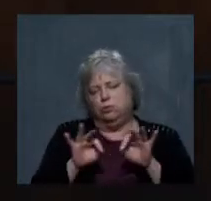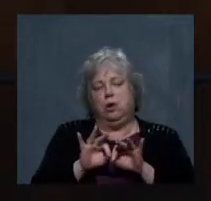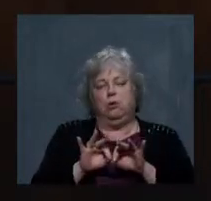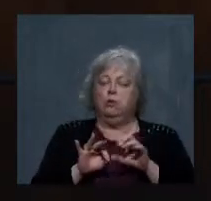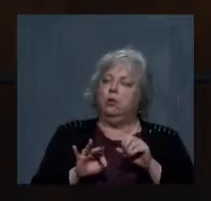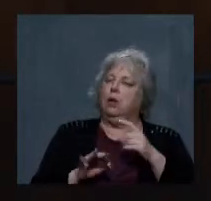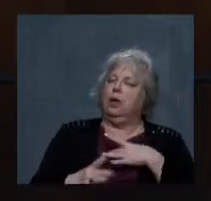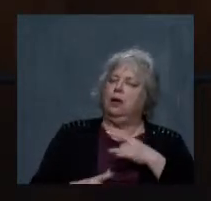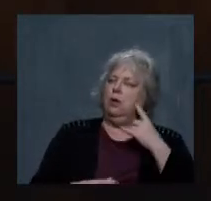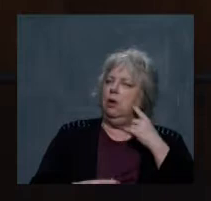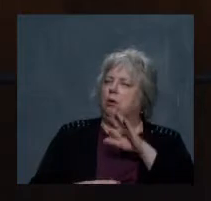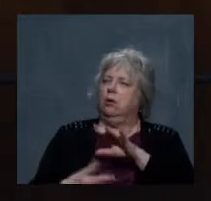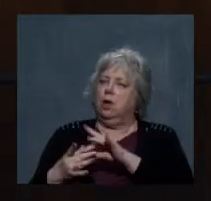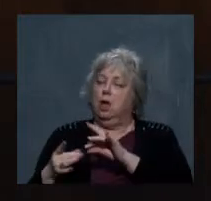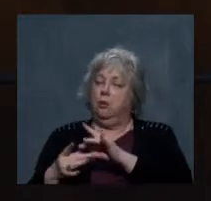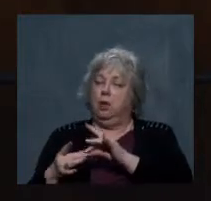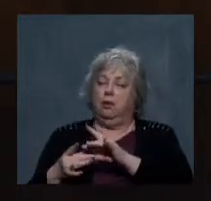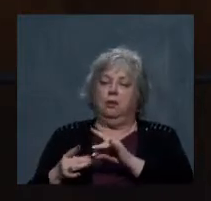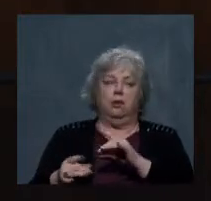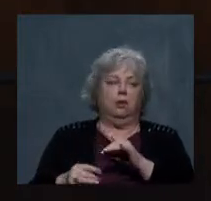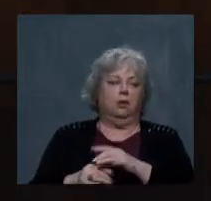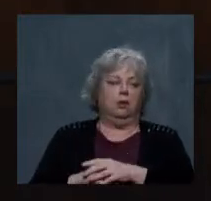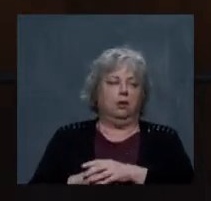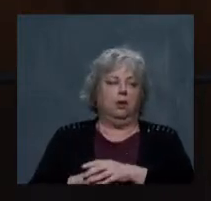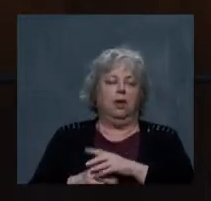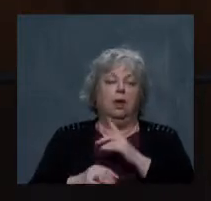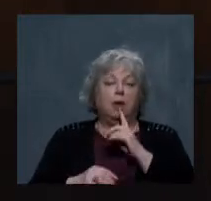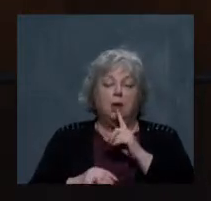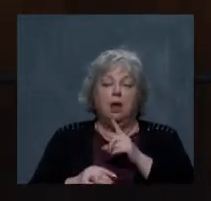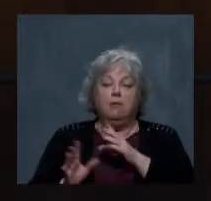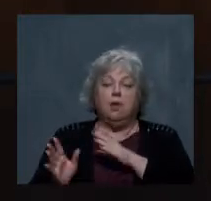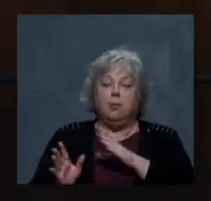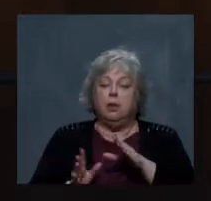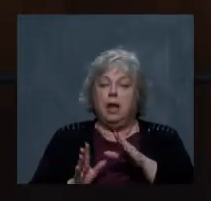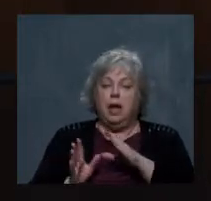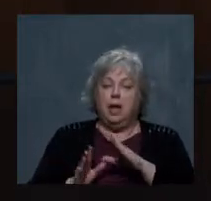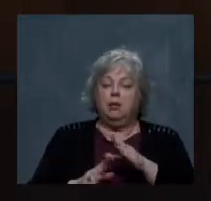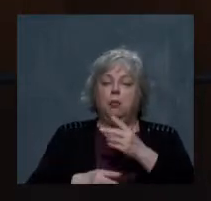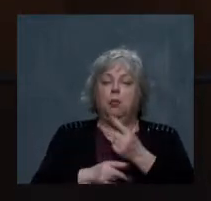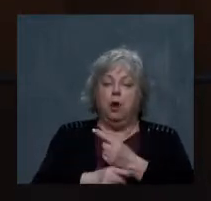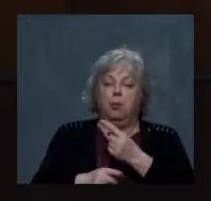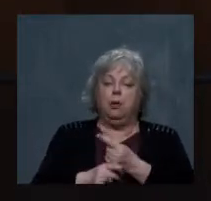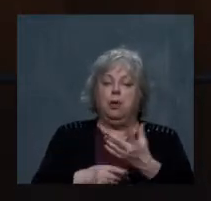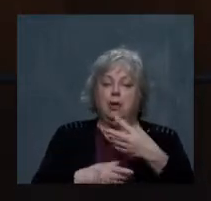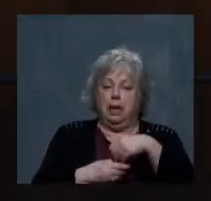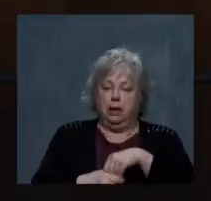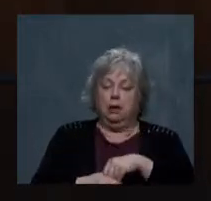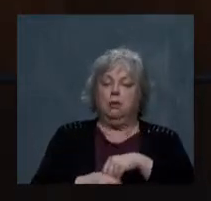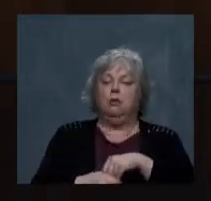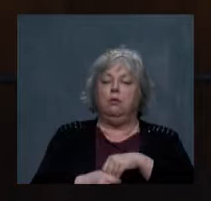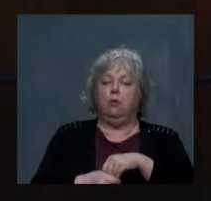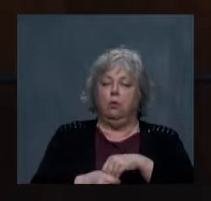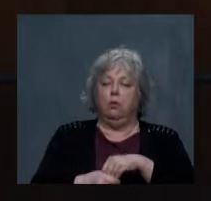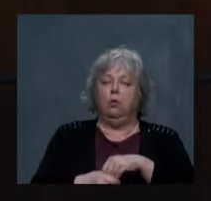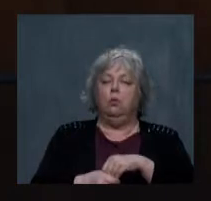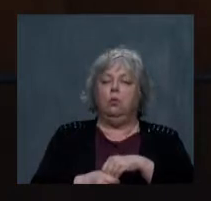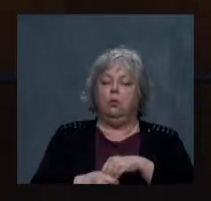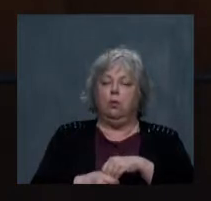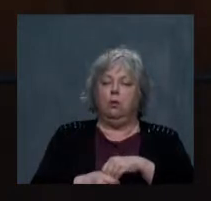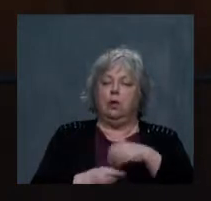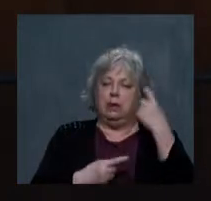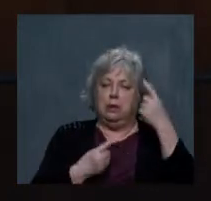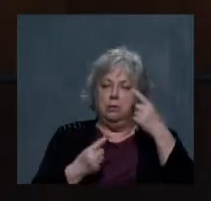Is it have the plans properly accounted for the water flow?